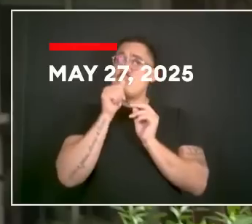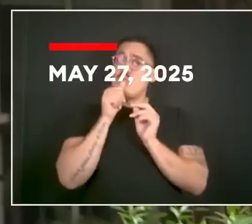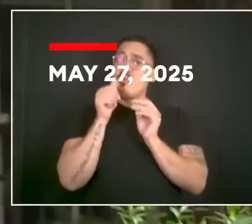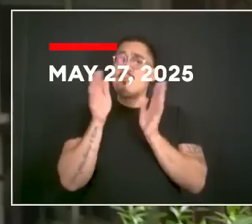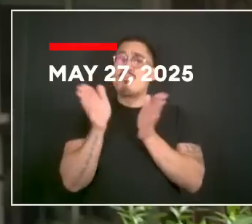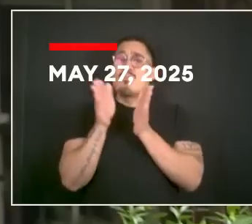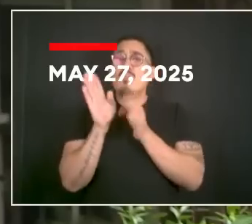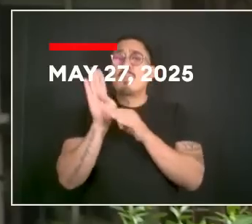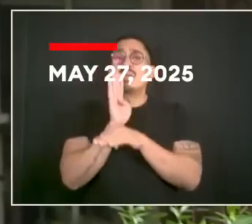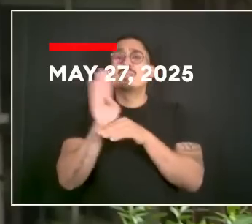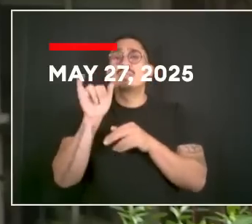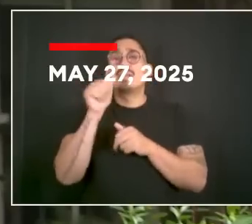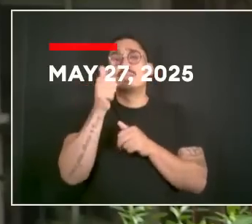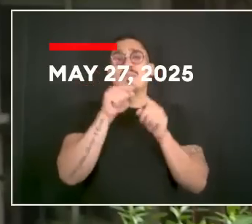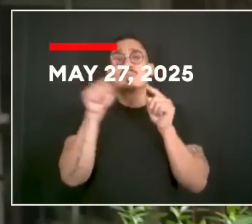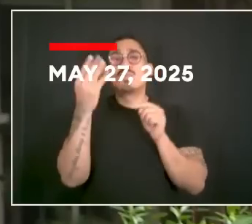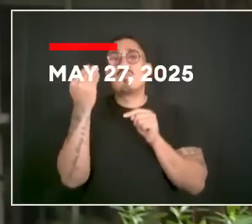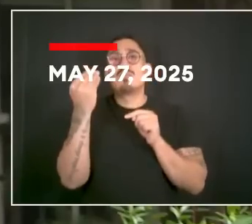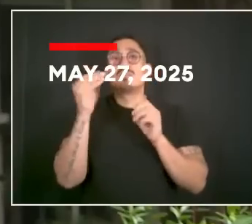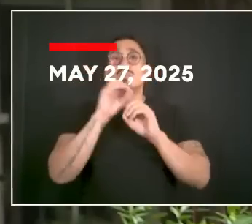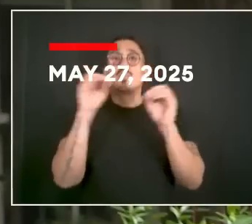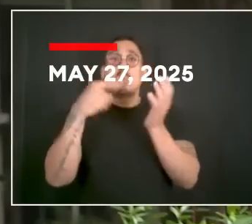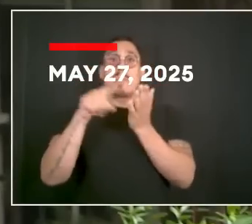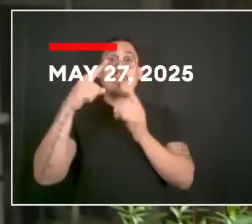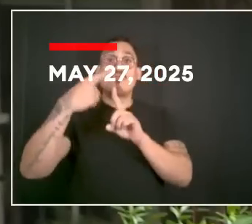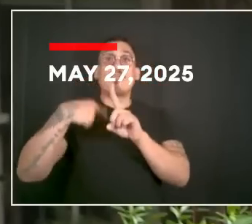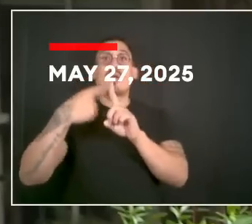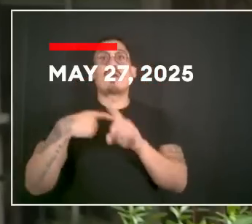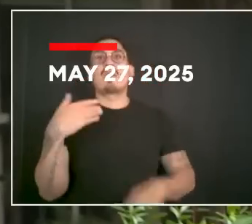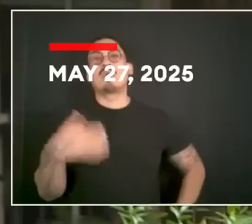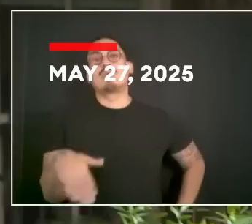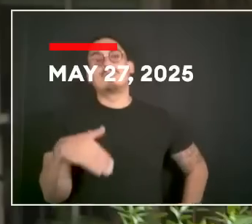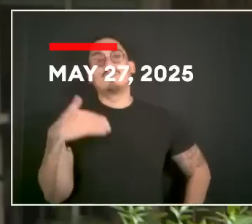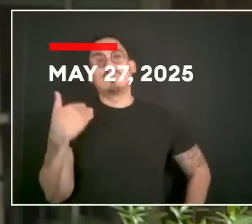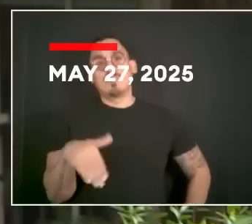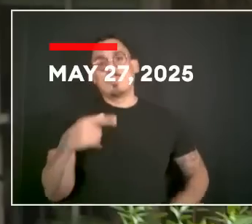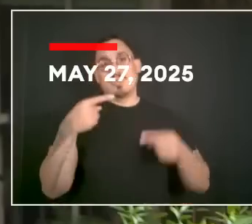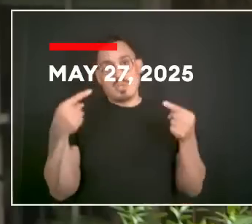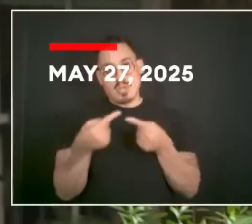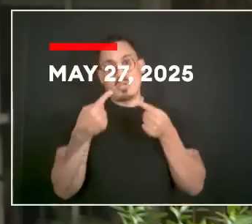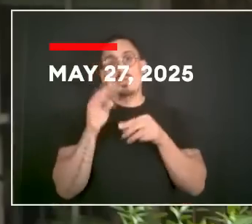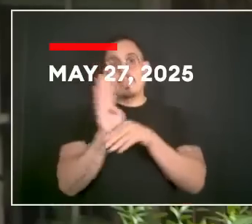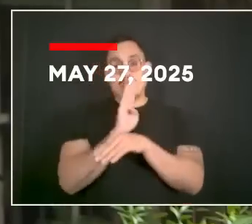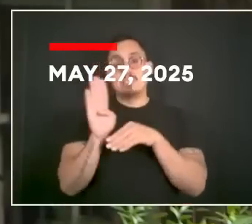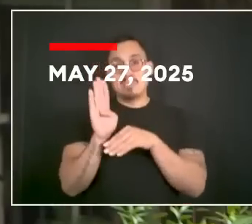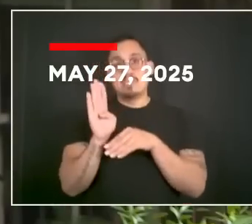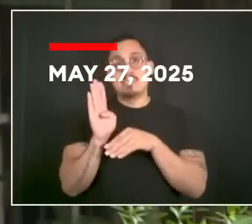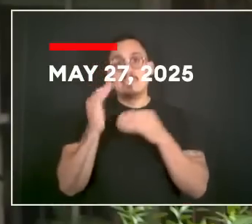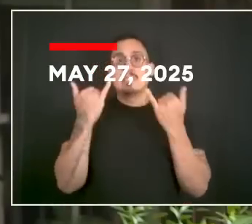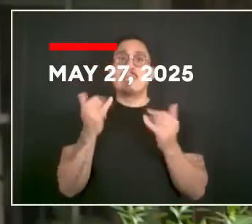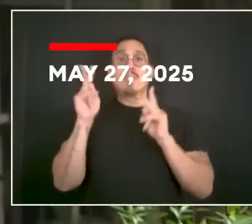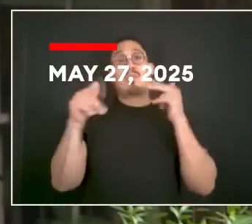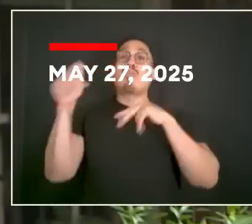the tenants are not paying rent, we are hurting small property owners. And so when you run around, this, what do you say to